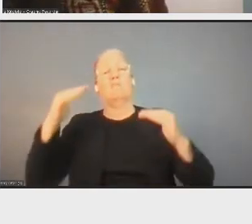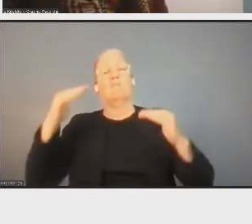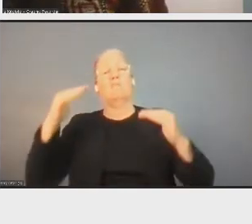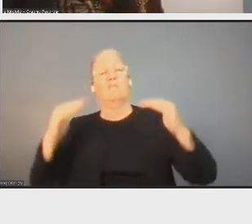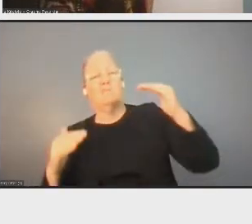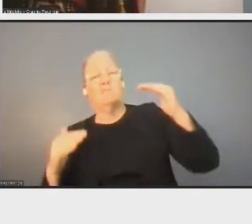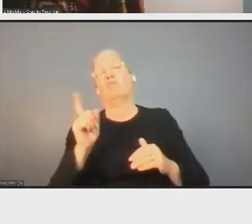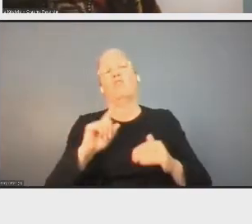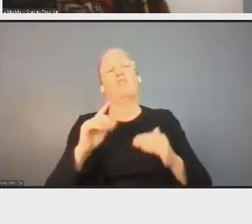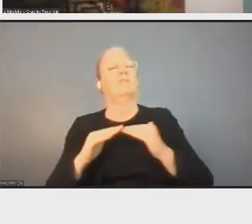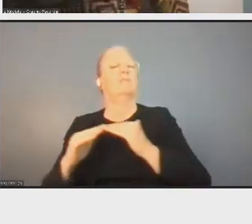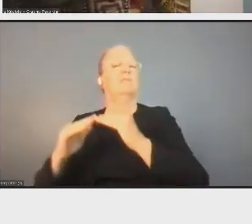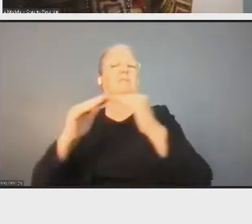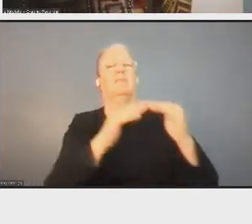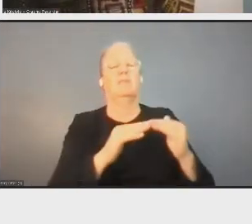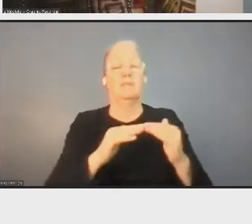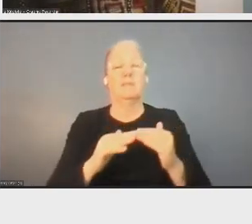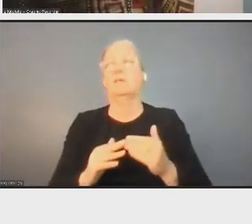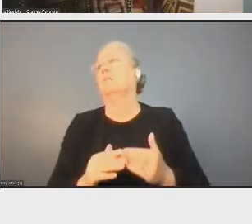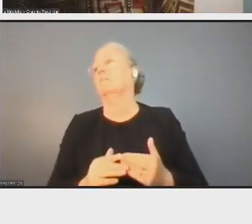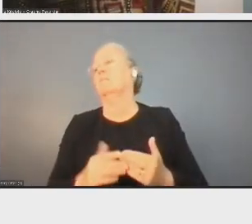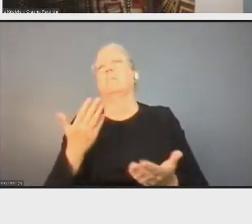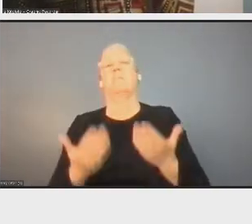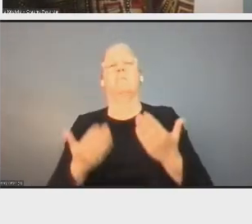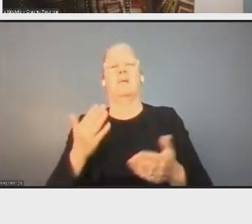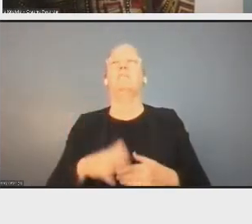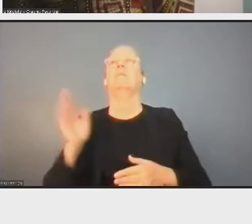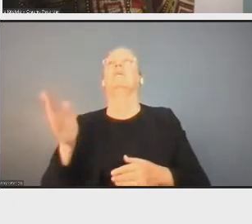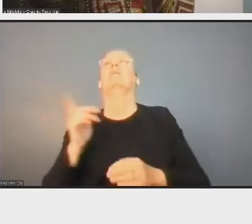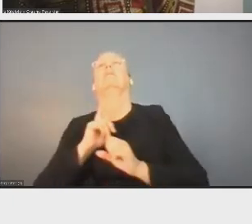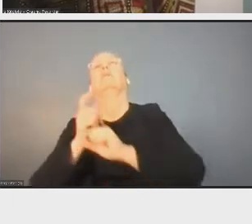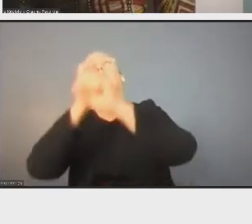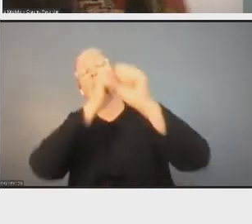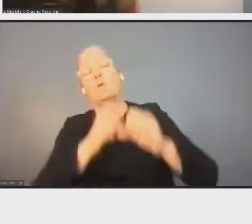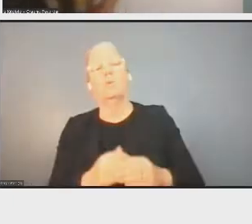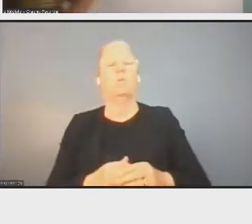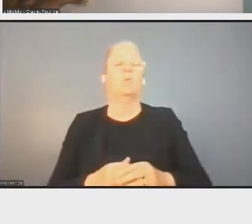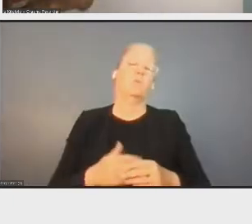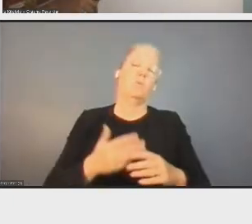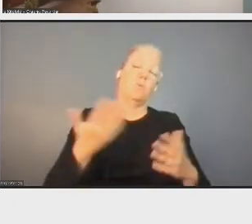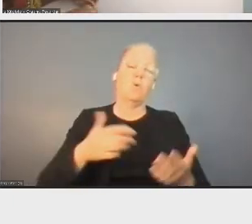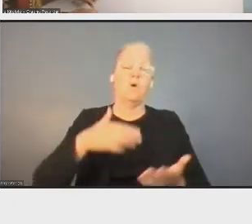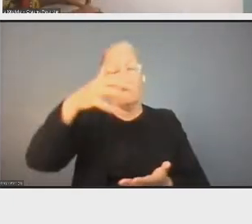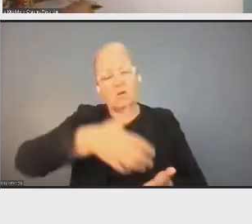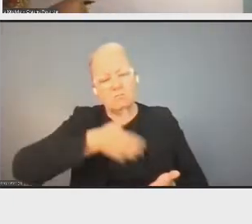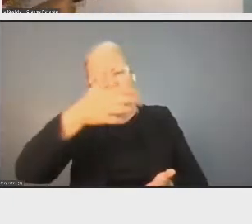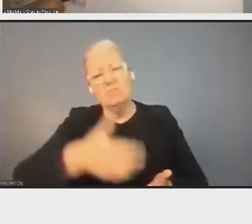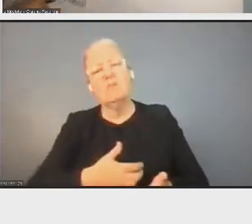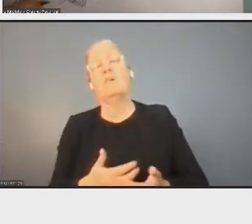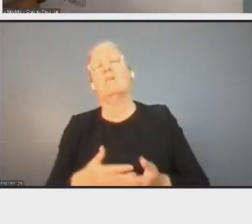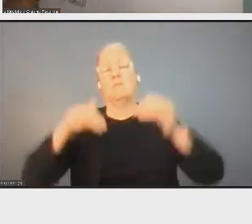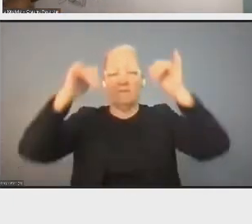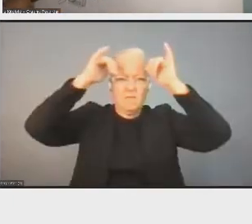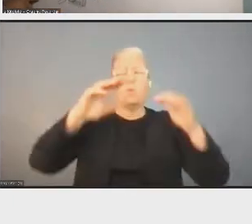could be an example of, say, infrastructure, or we're talking about mainstreaming biodiversity in agricultural sector. We're talking about private sector. We're talking